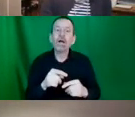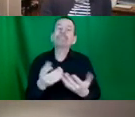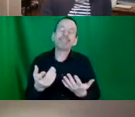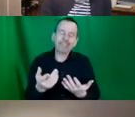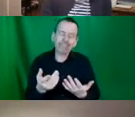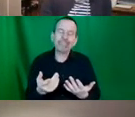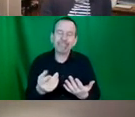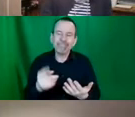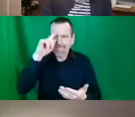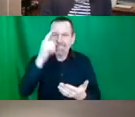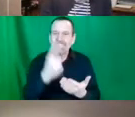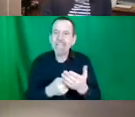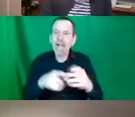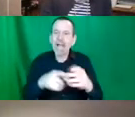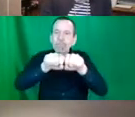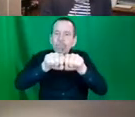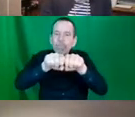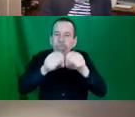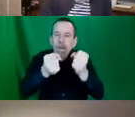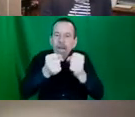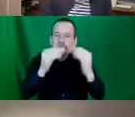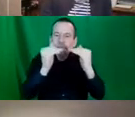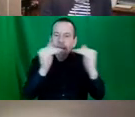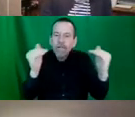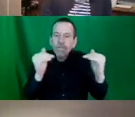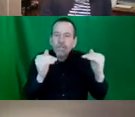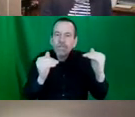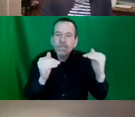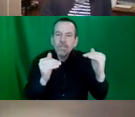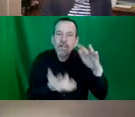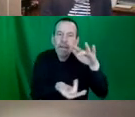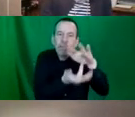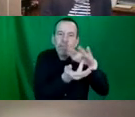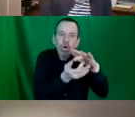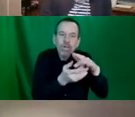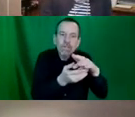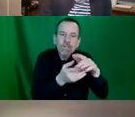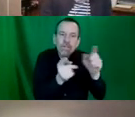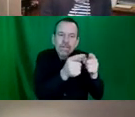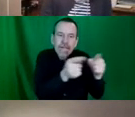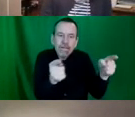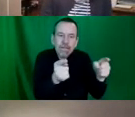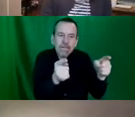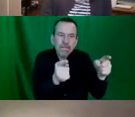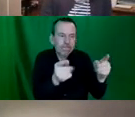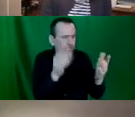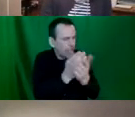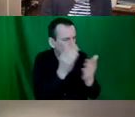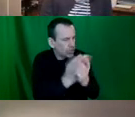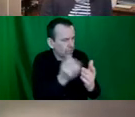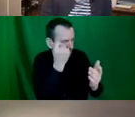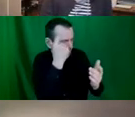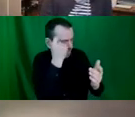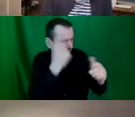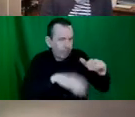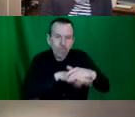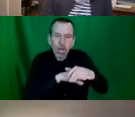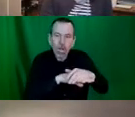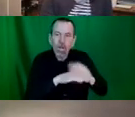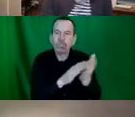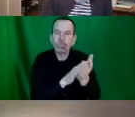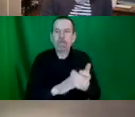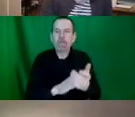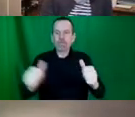I began by breaking the standards down into key statements so that I fully understood what they were asking for, giving me a clear objective of how to be